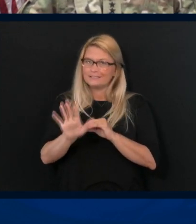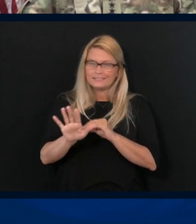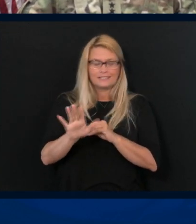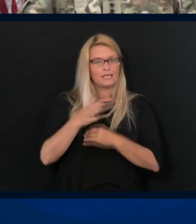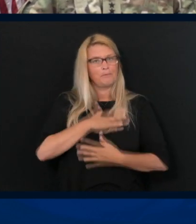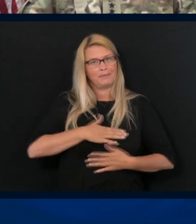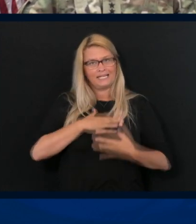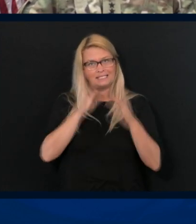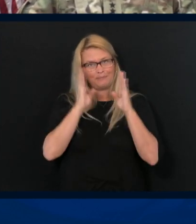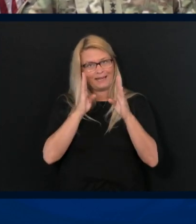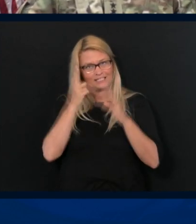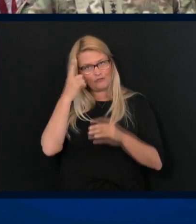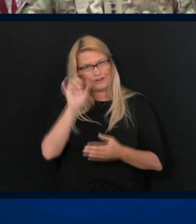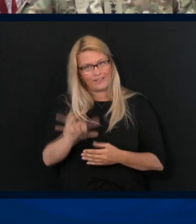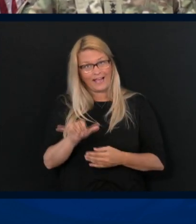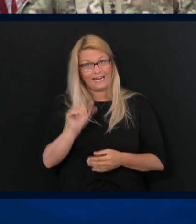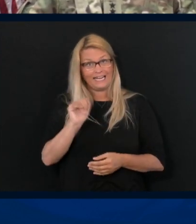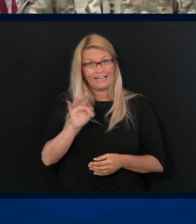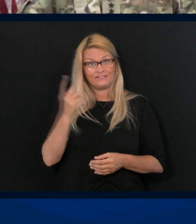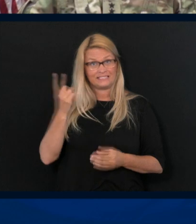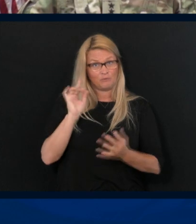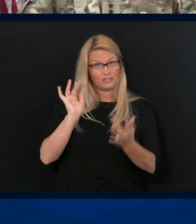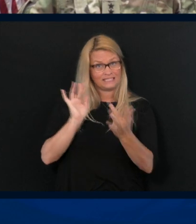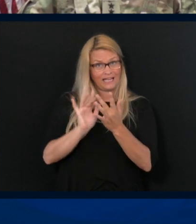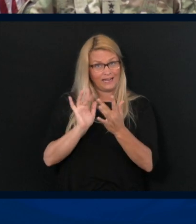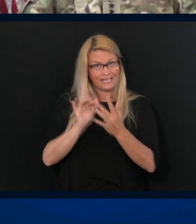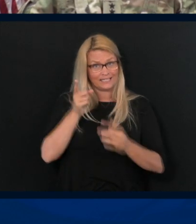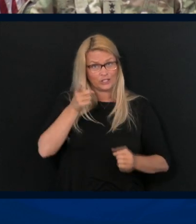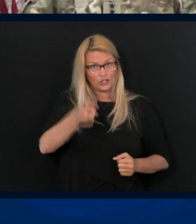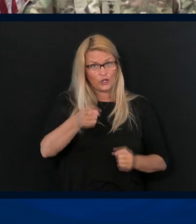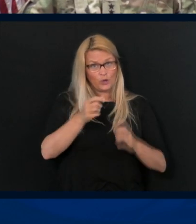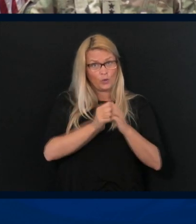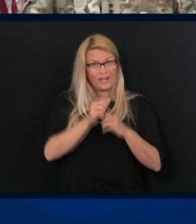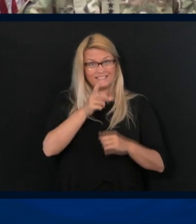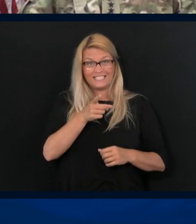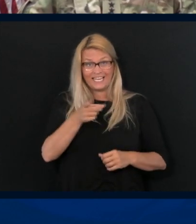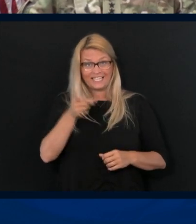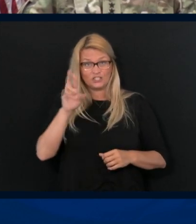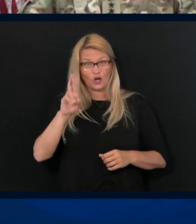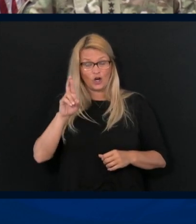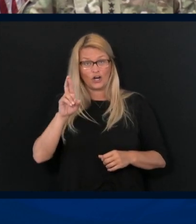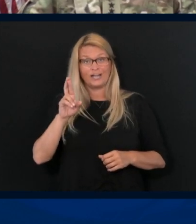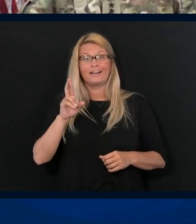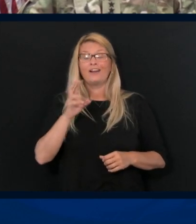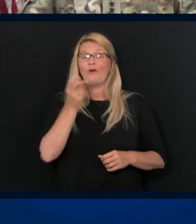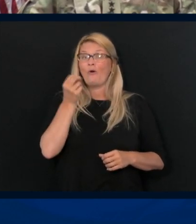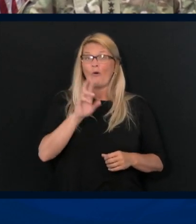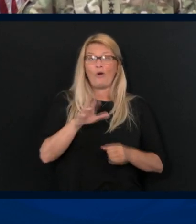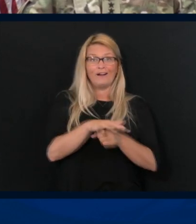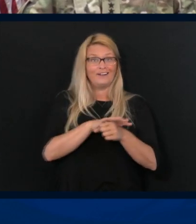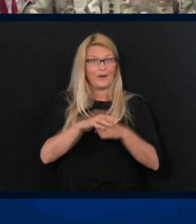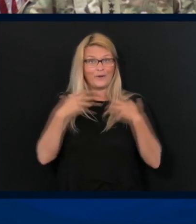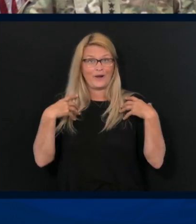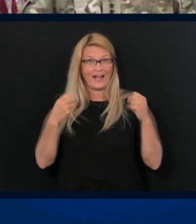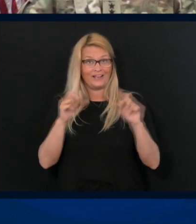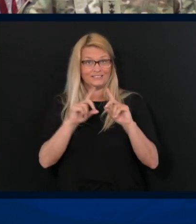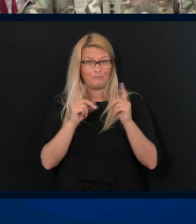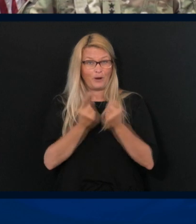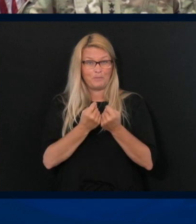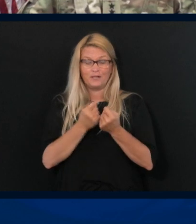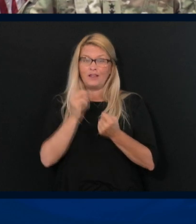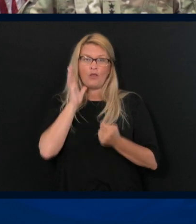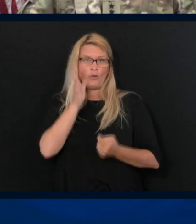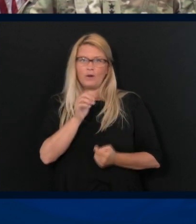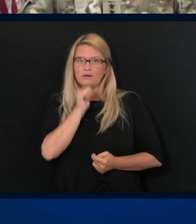pay attention to that. If you're being contacted by somebody with DHHR, local health departments, or National Guard, they will not